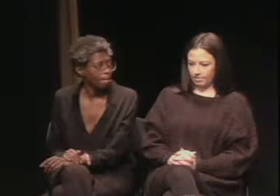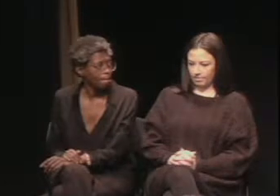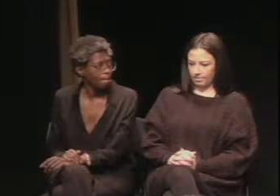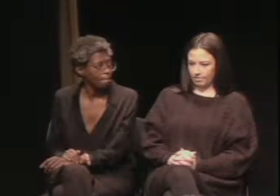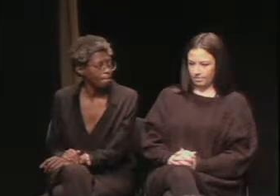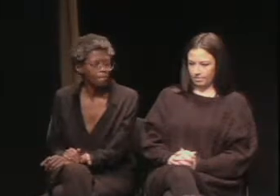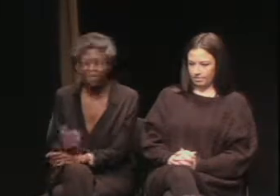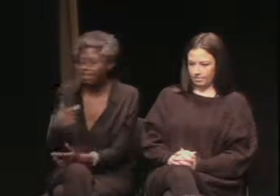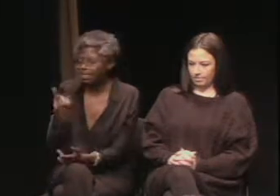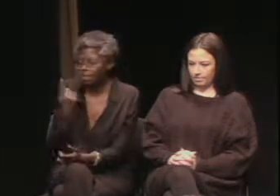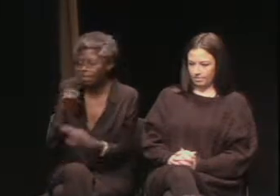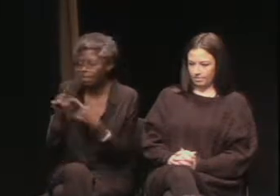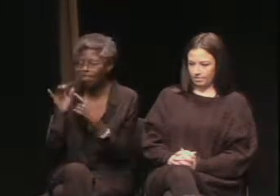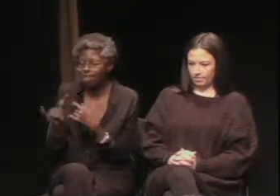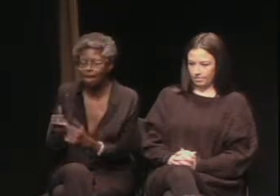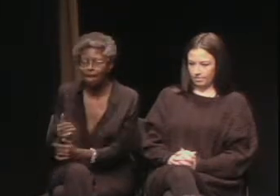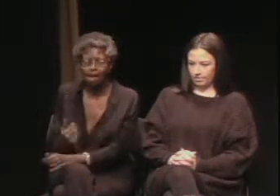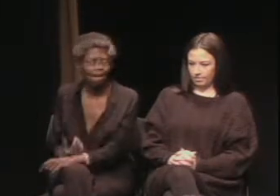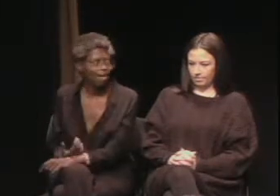I just, something about that,